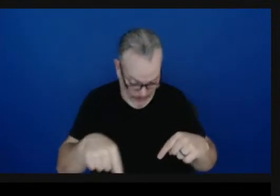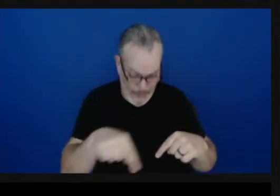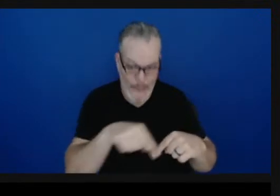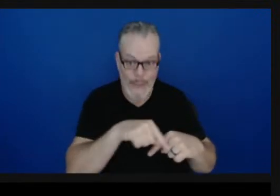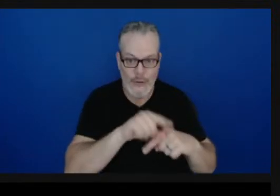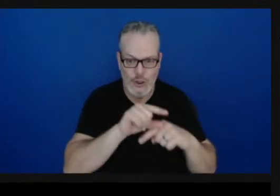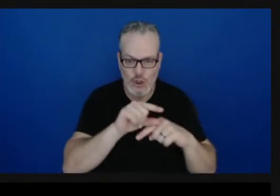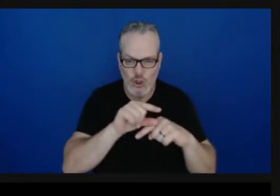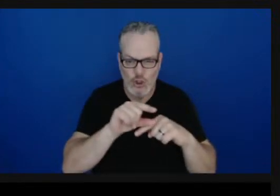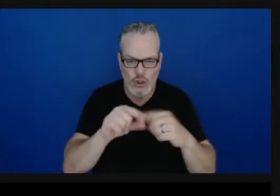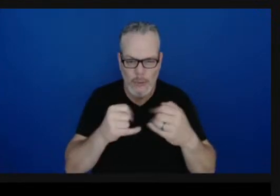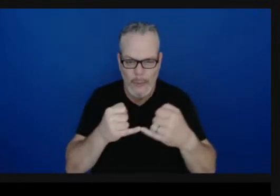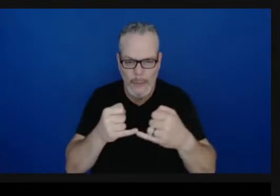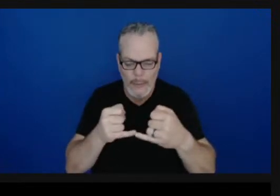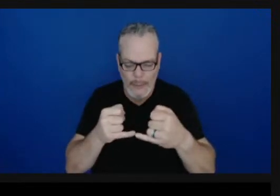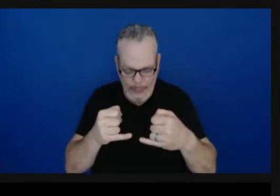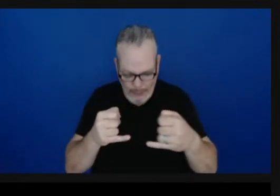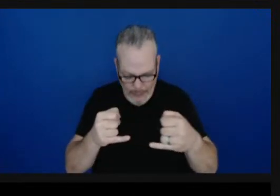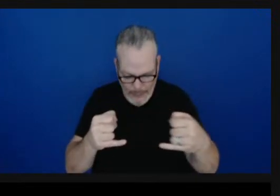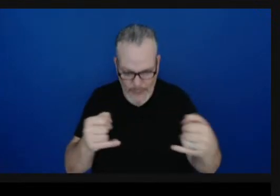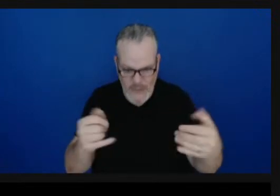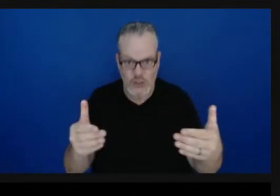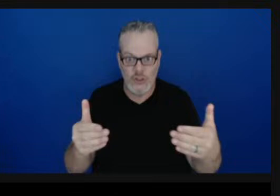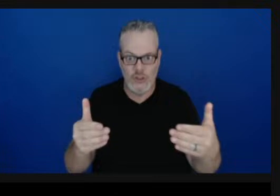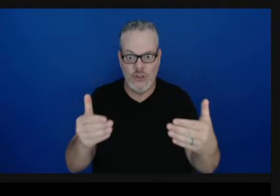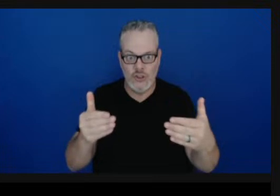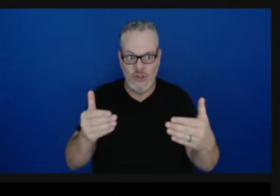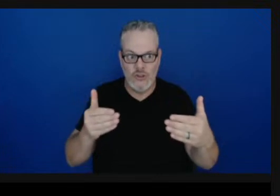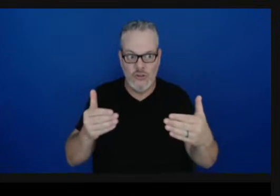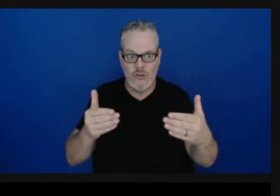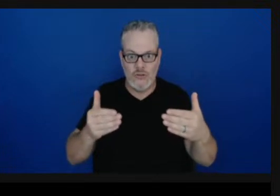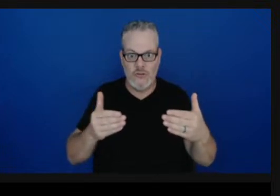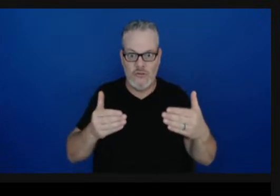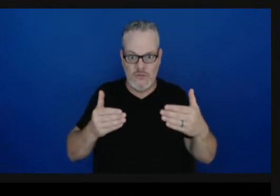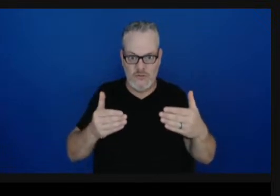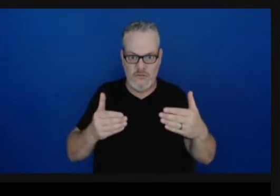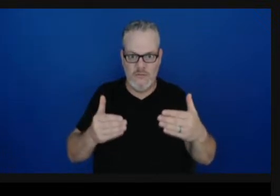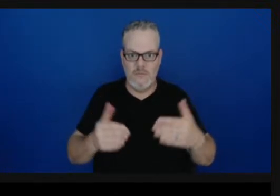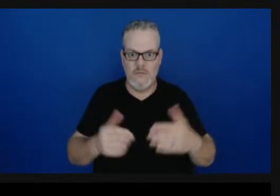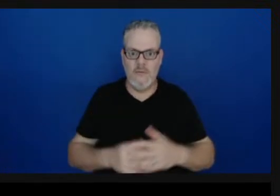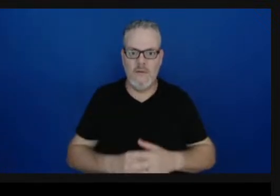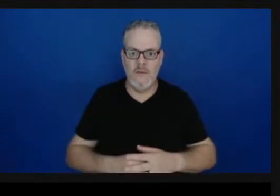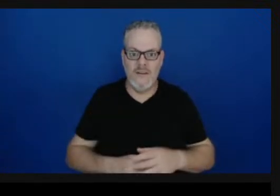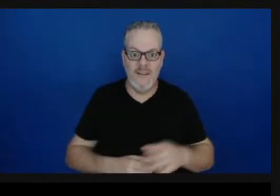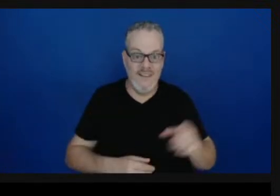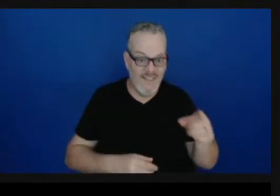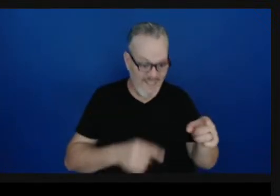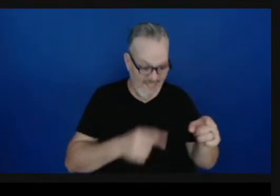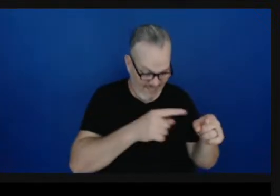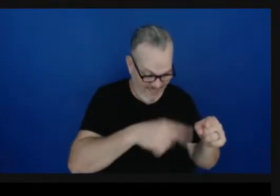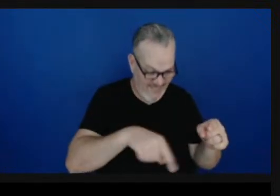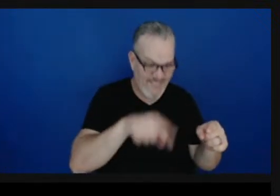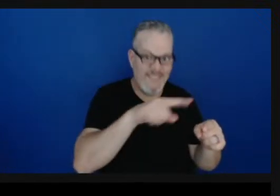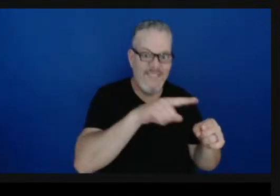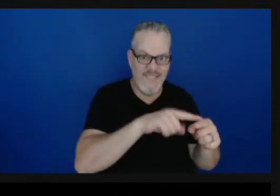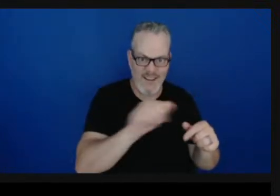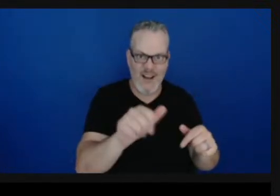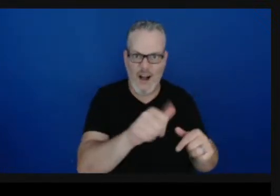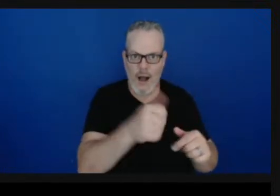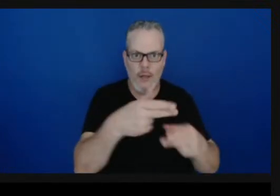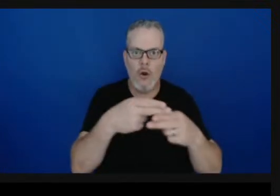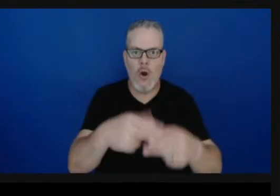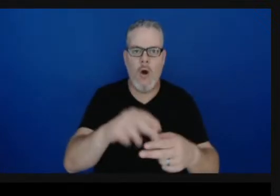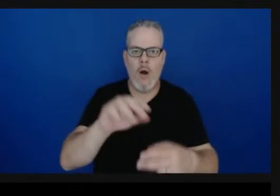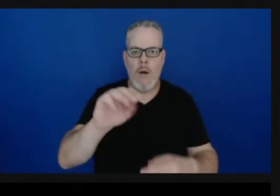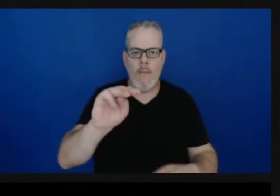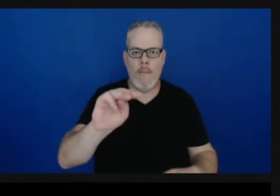front has come closer. Right? Over here, there's a margin all the way to there. And